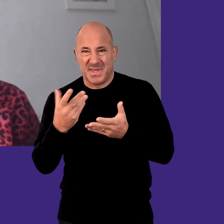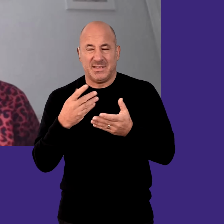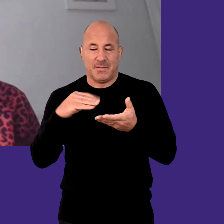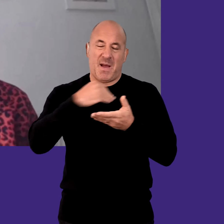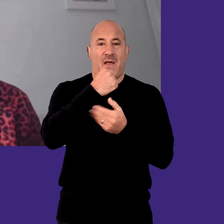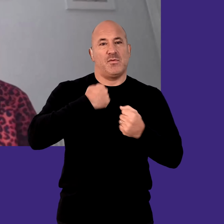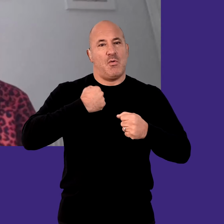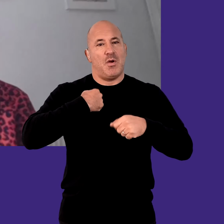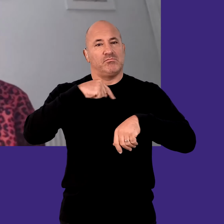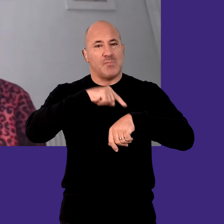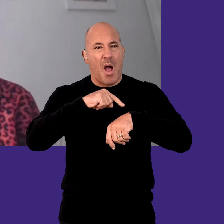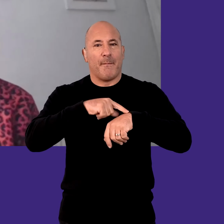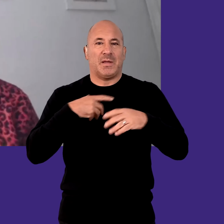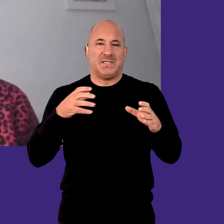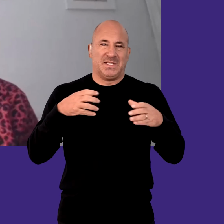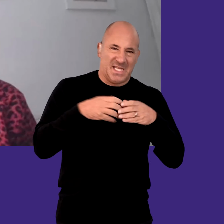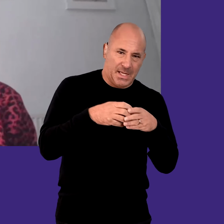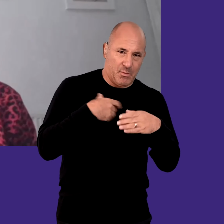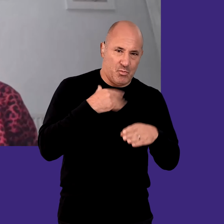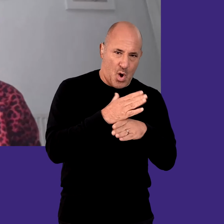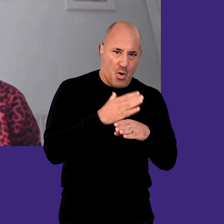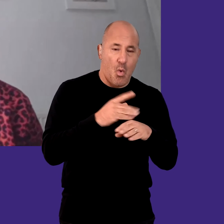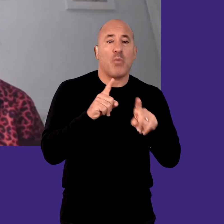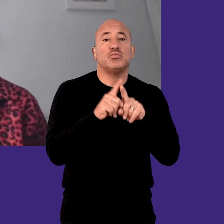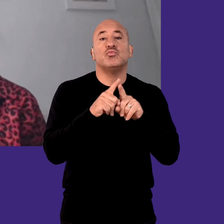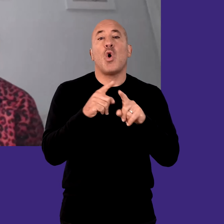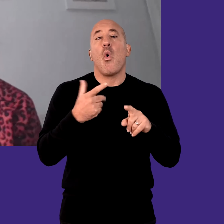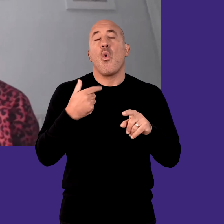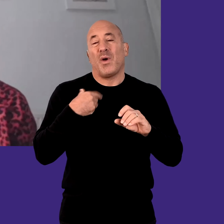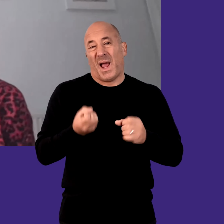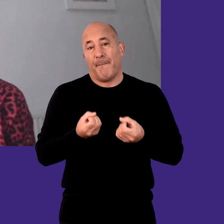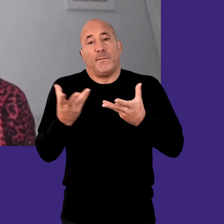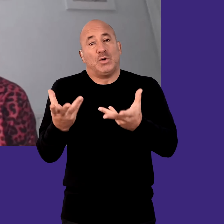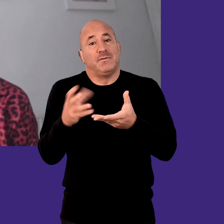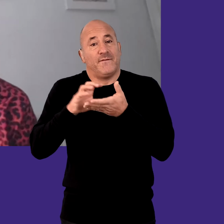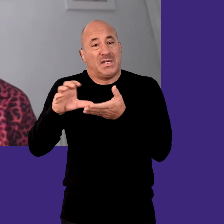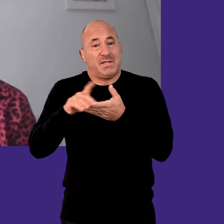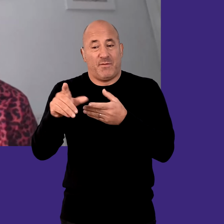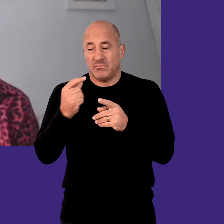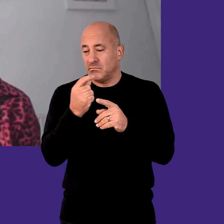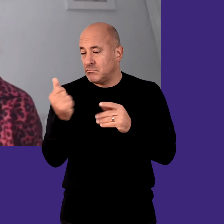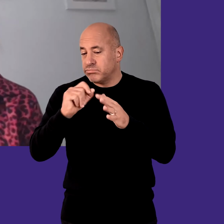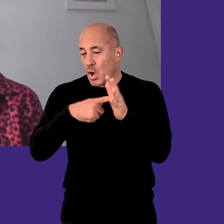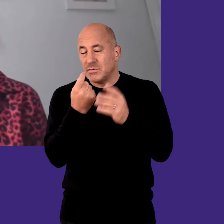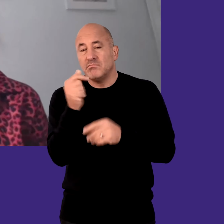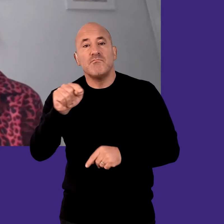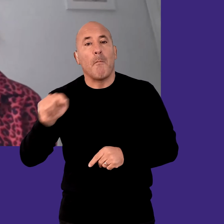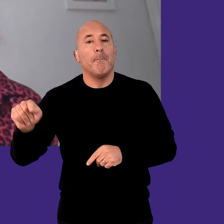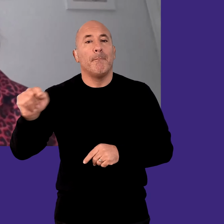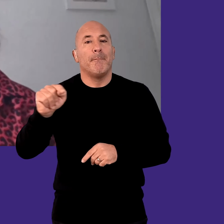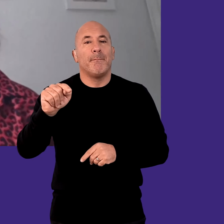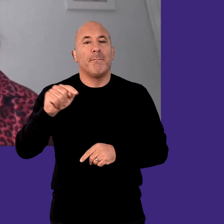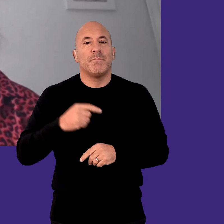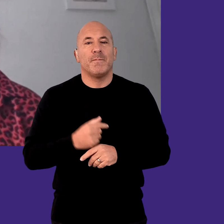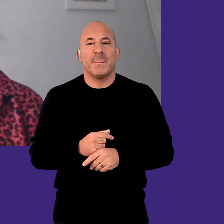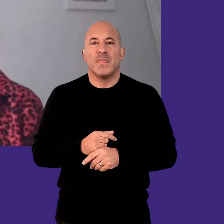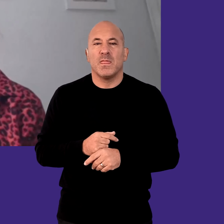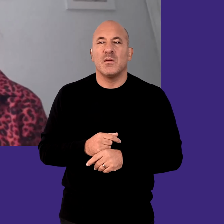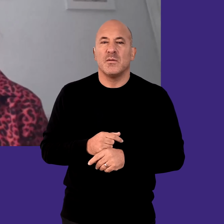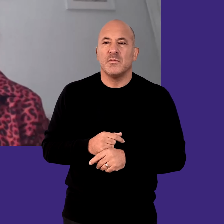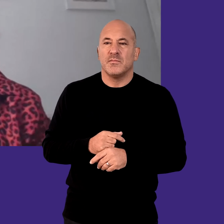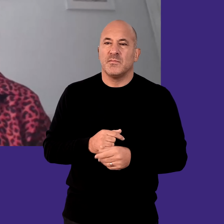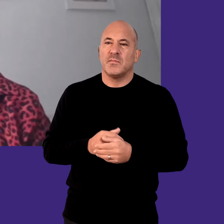from within the police as well to put towards it. So it paid for our time, obviously, as the team, but it also